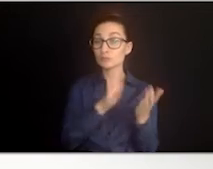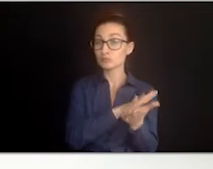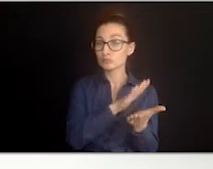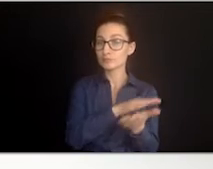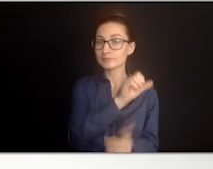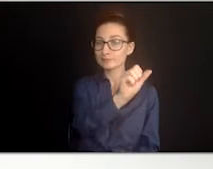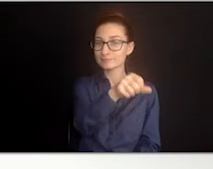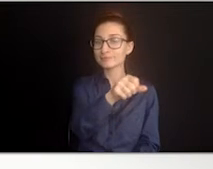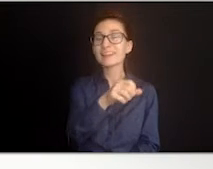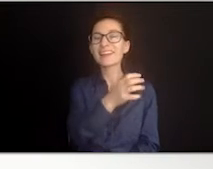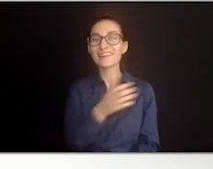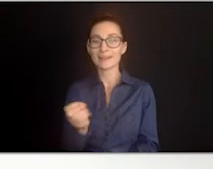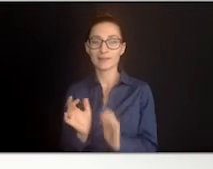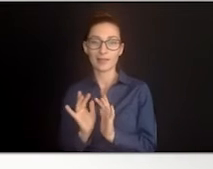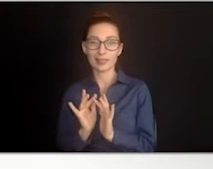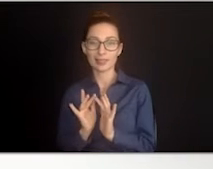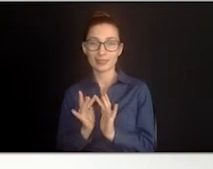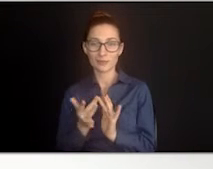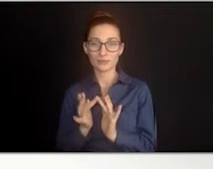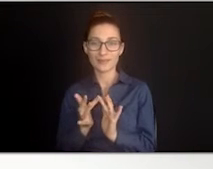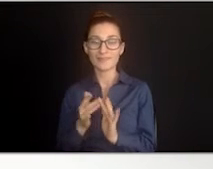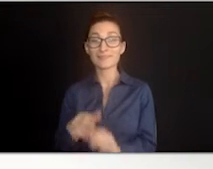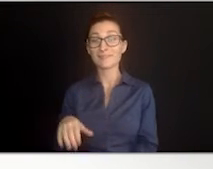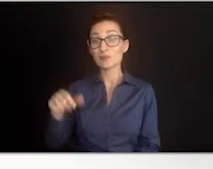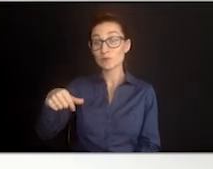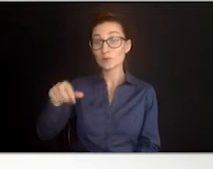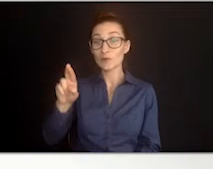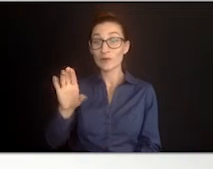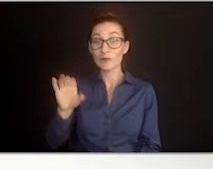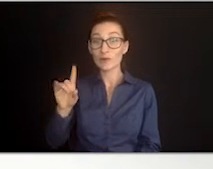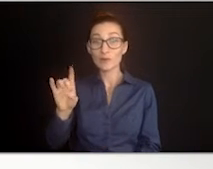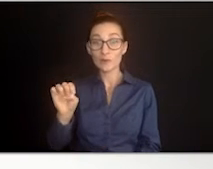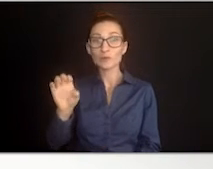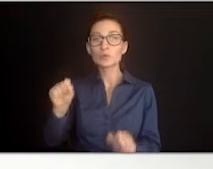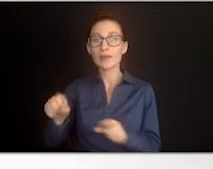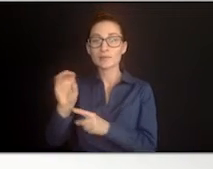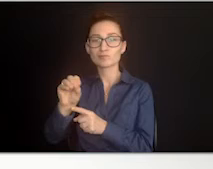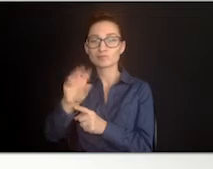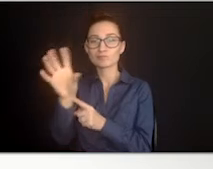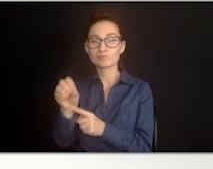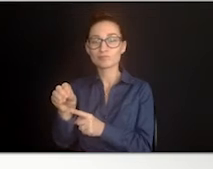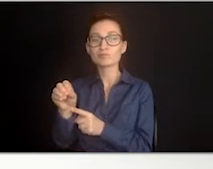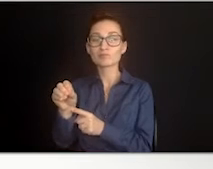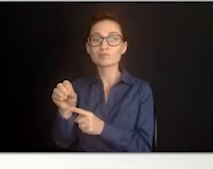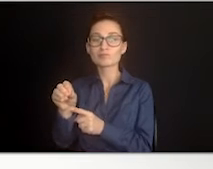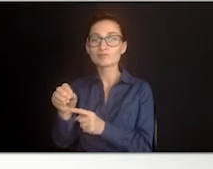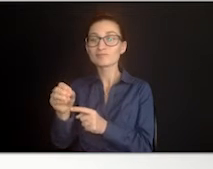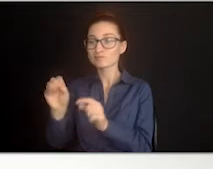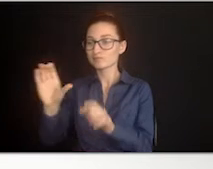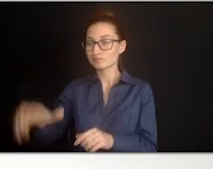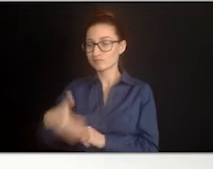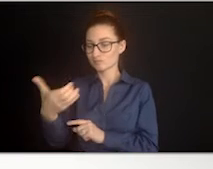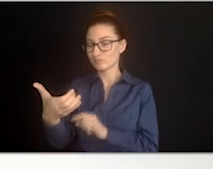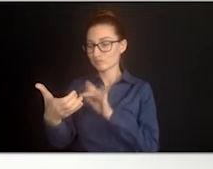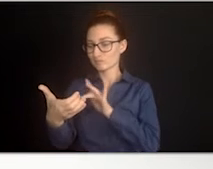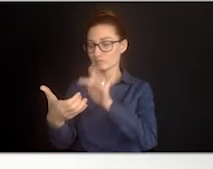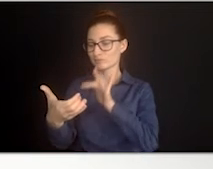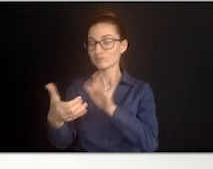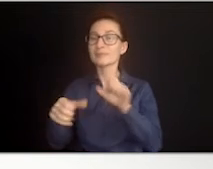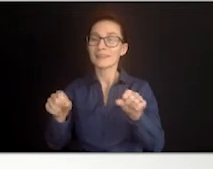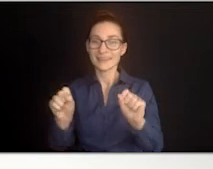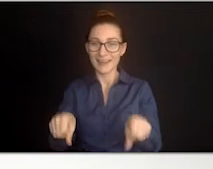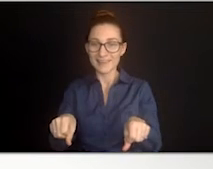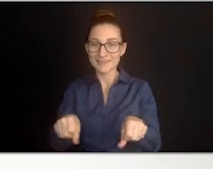available electronically if you'd like to share this, or the QR code to get to that link. You're able to access and share those with other folks as